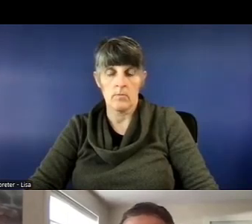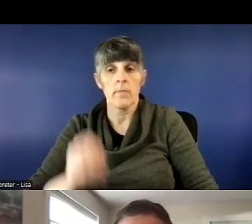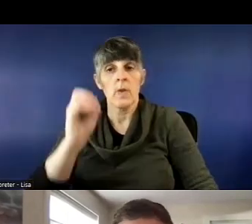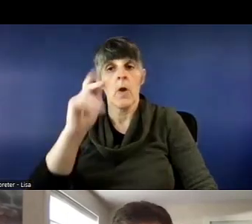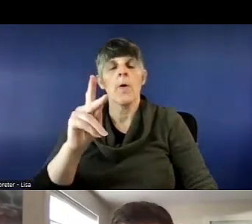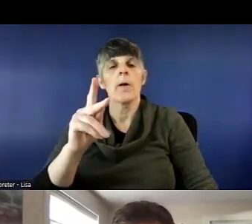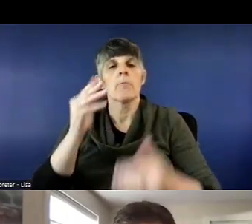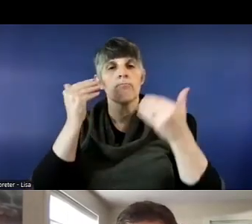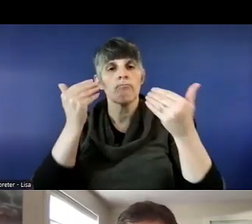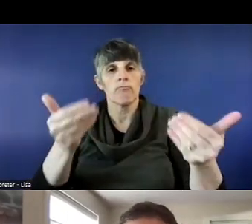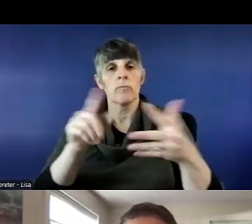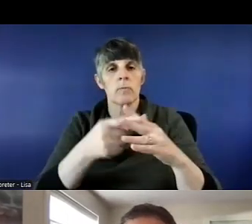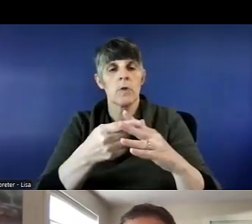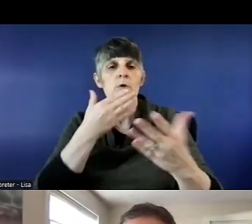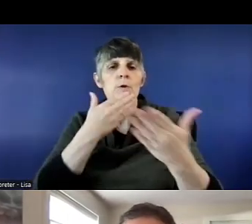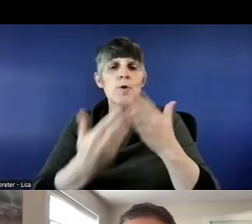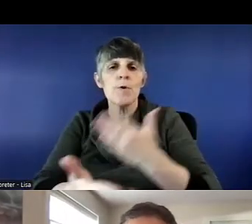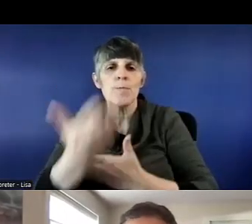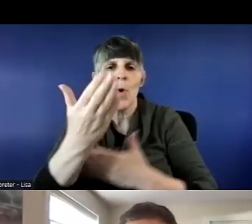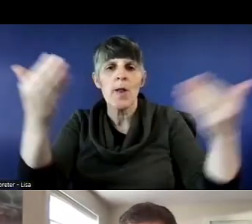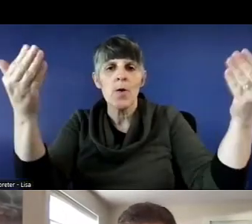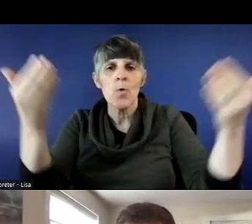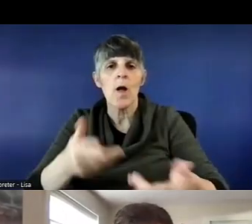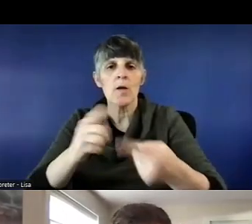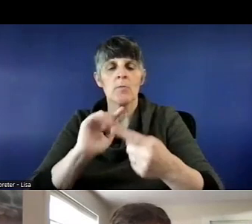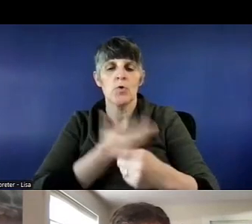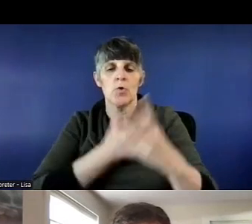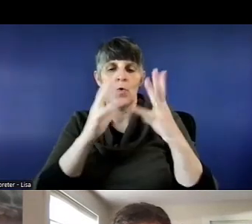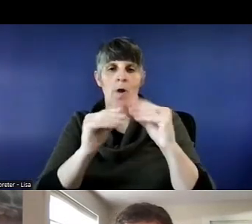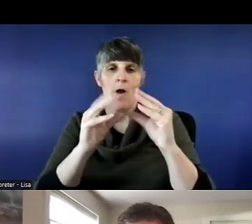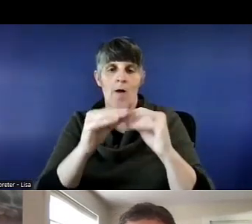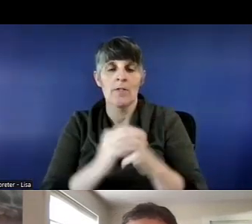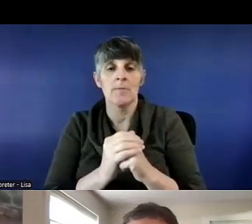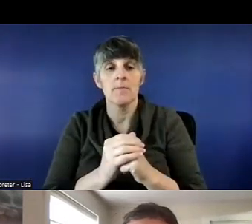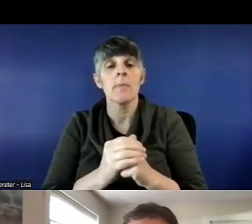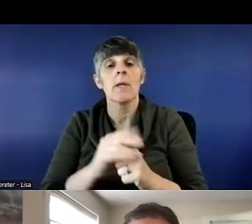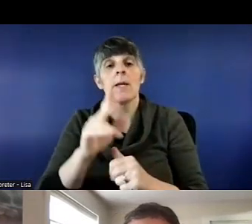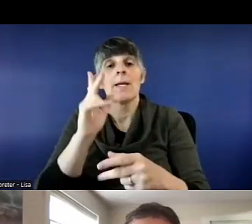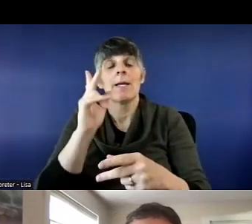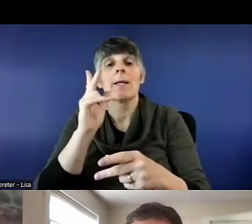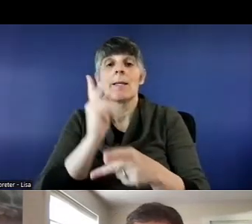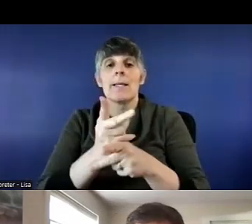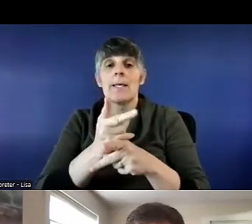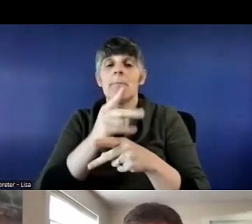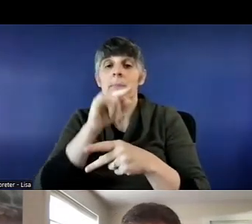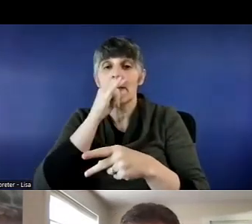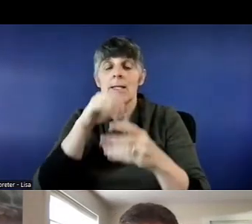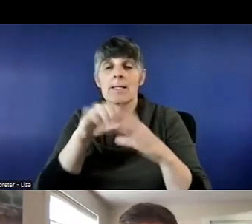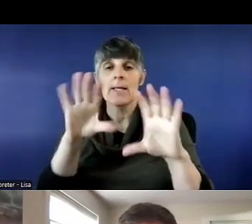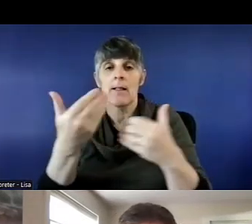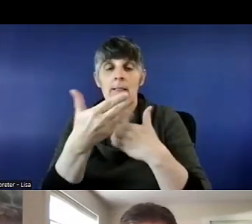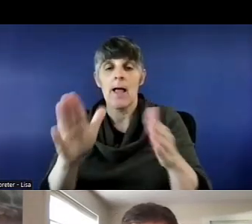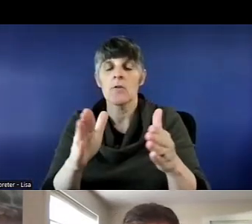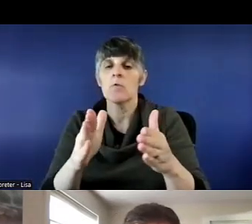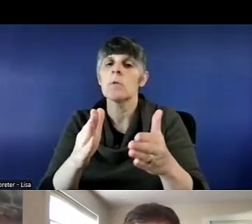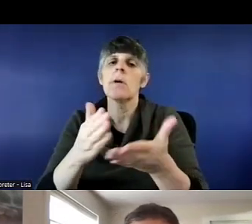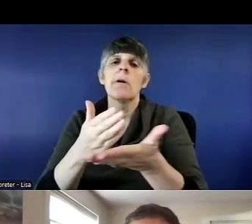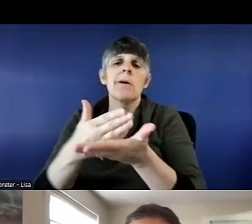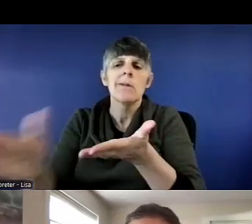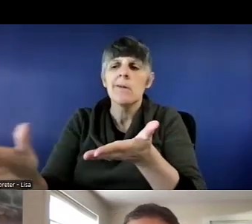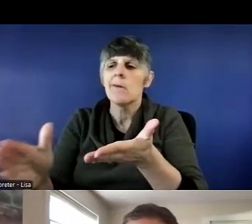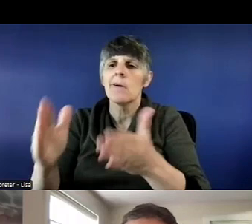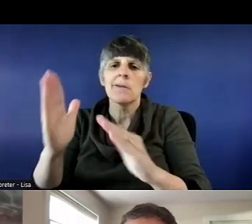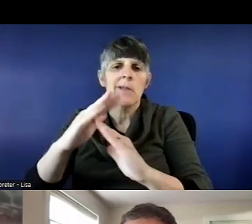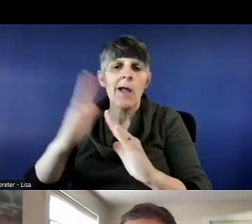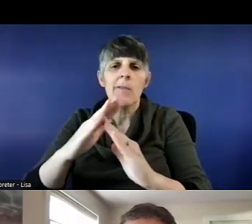Okay, we will get started. Good morning and welcome to our conference, Keep Kids in Classrooms, Stop the Use of Exclusionary Timeout Rooms in Schools.